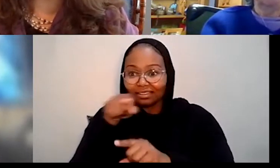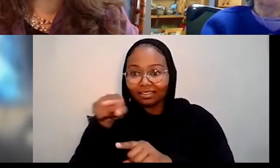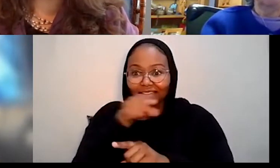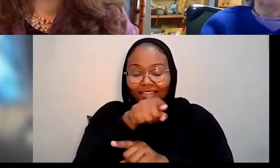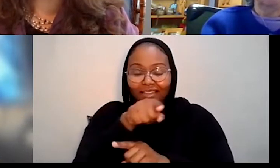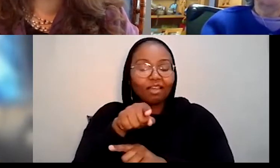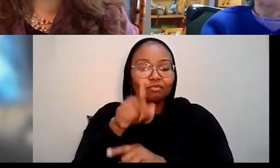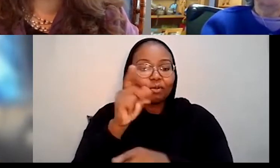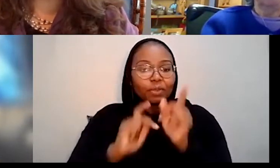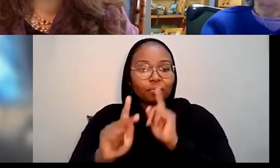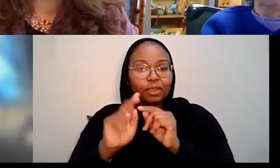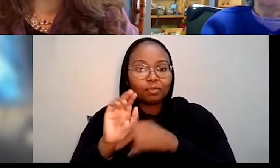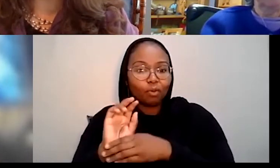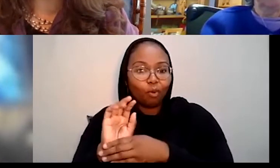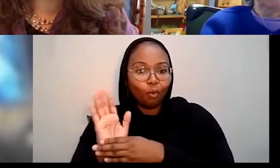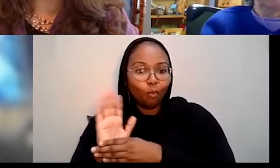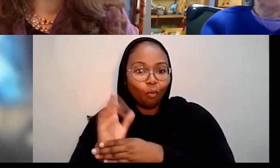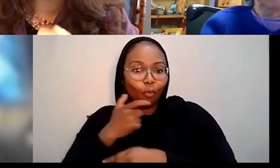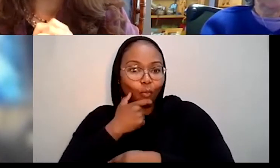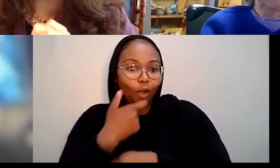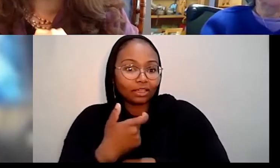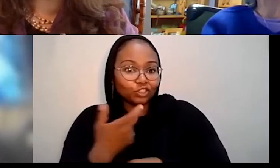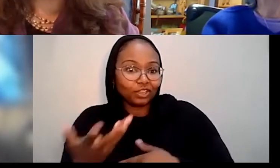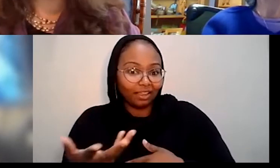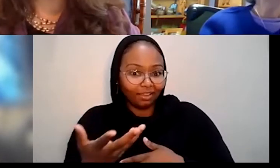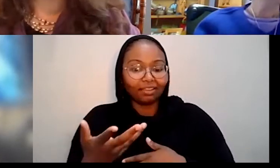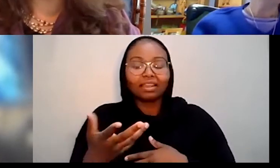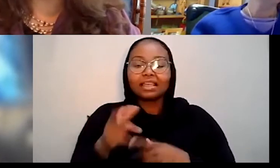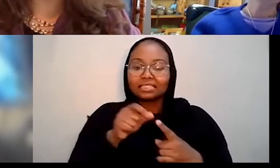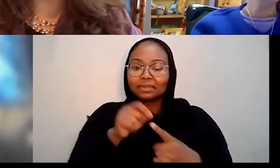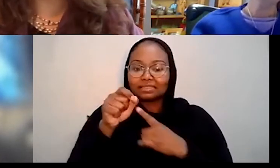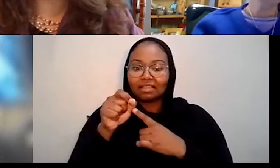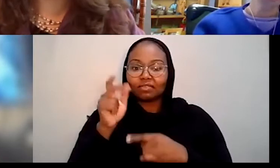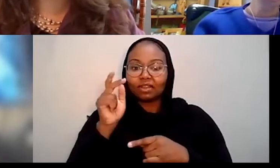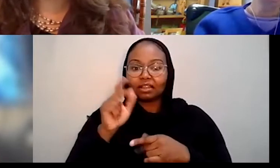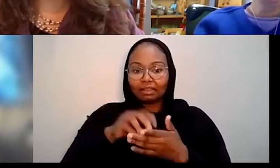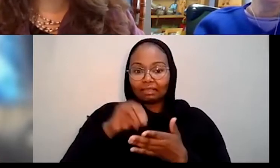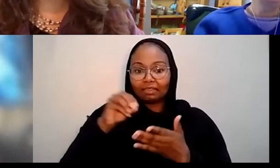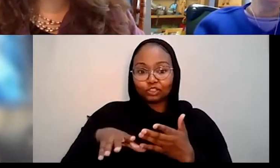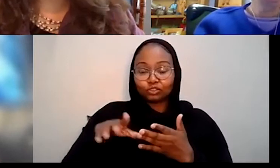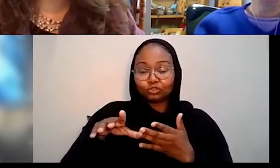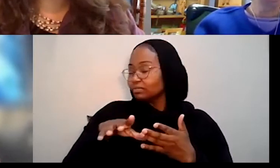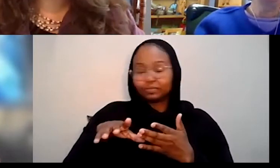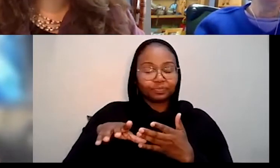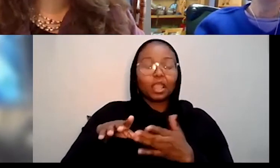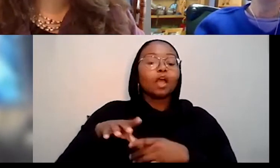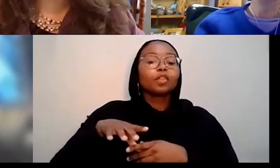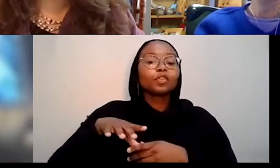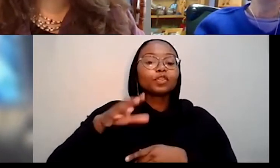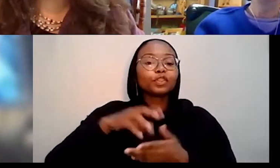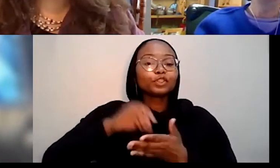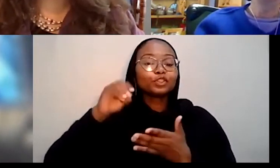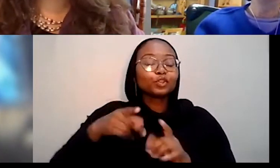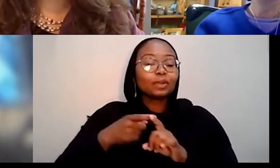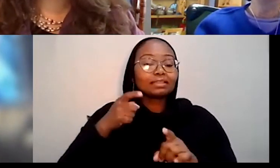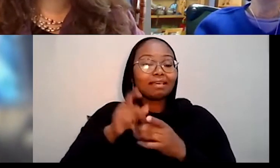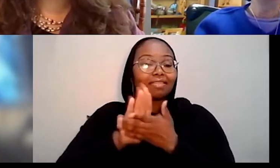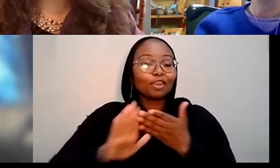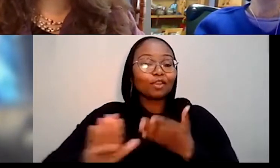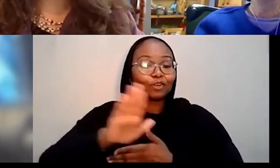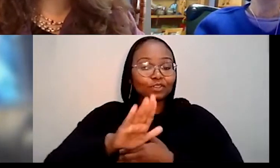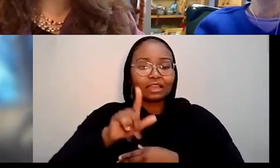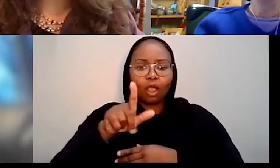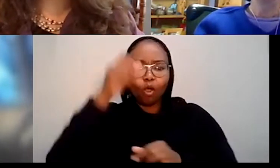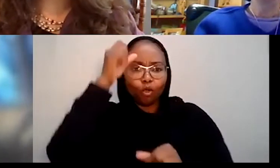particularly the students who are there at Cambridge University. So I'm very grateful for that experience. It's incredible, isn't it? You know, you reminded me, if I've